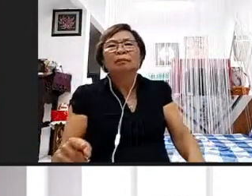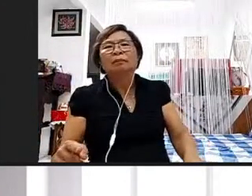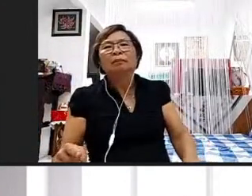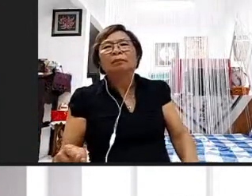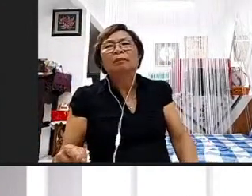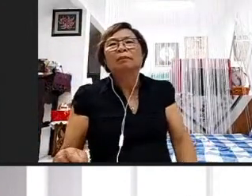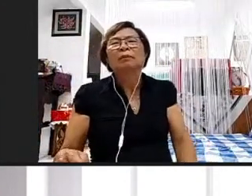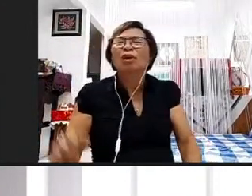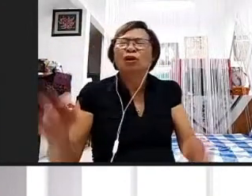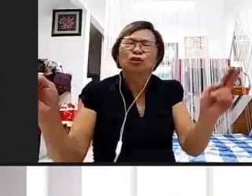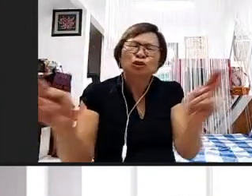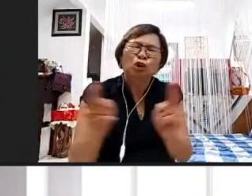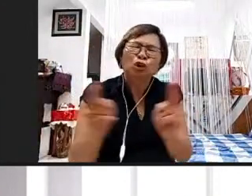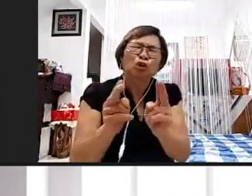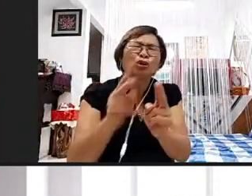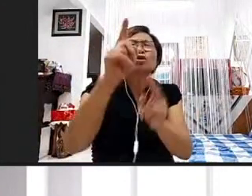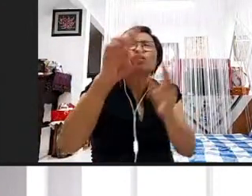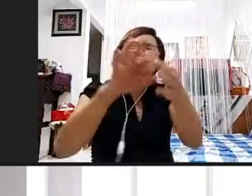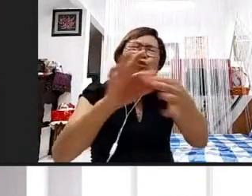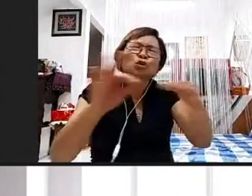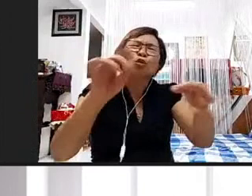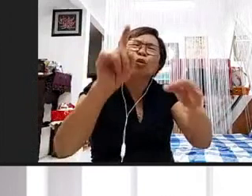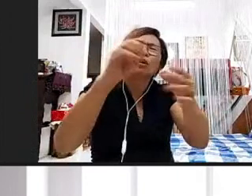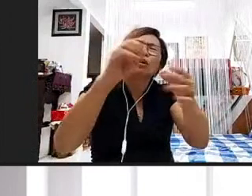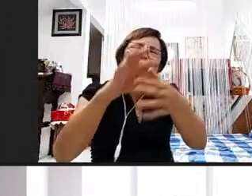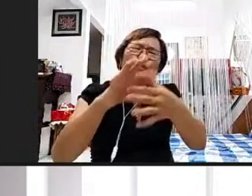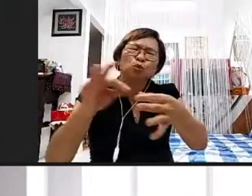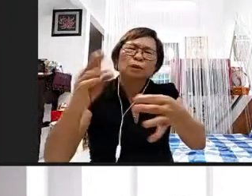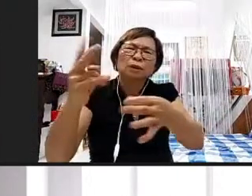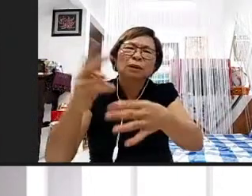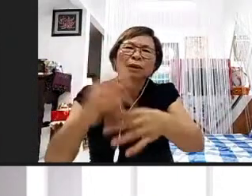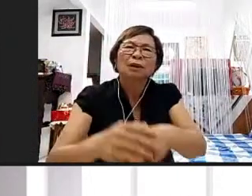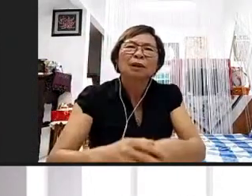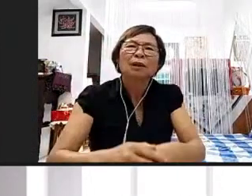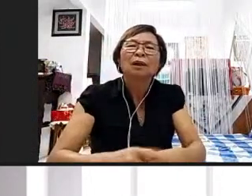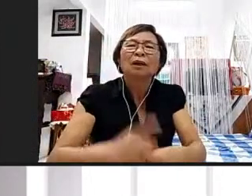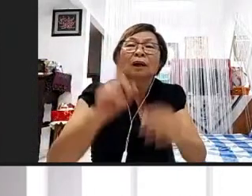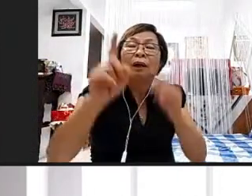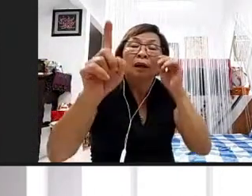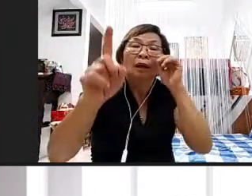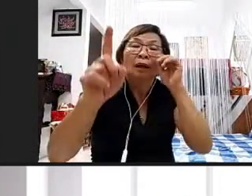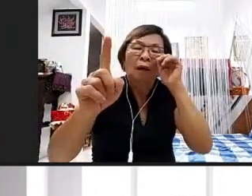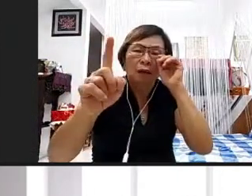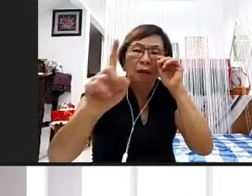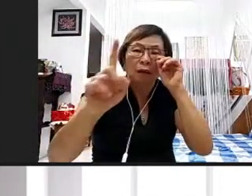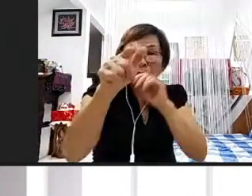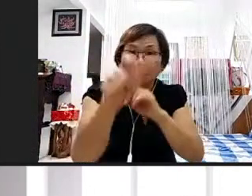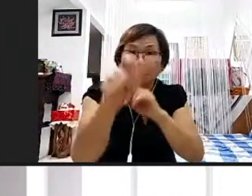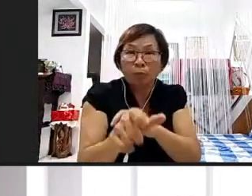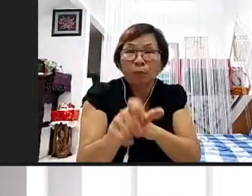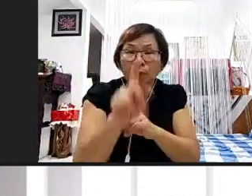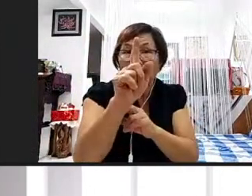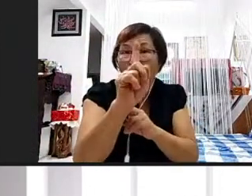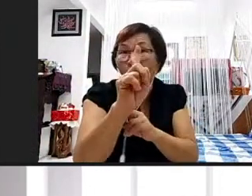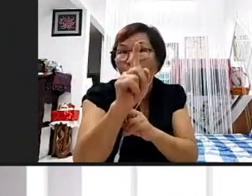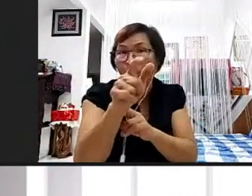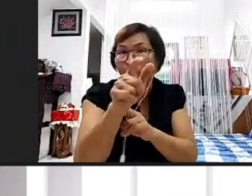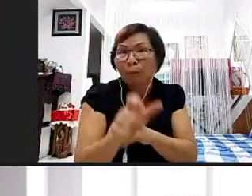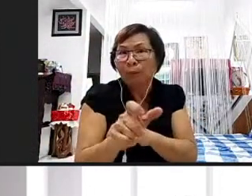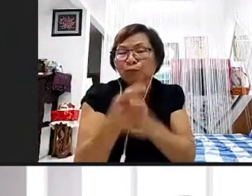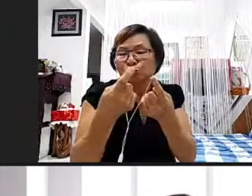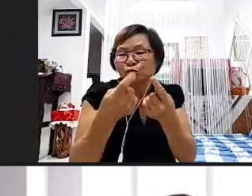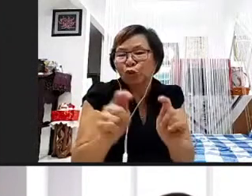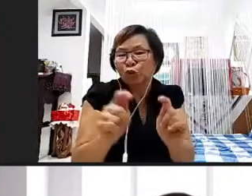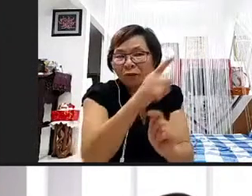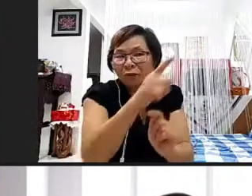short to only 2 or 3 sentences. Time is so limited for me. There was an acrobat who actually was trying to,